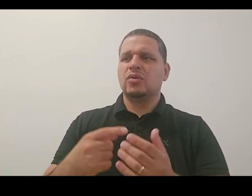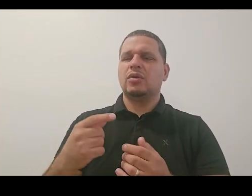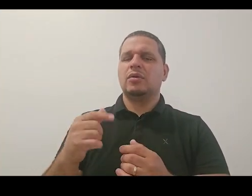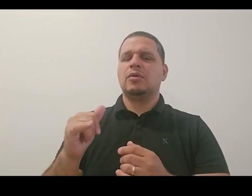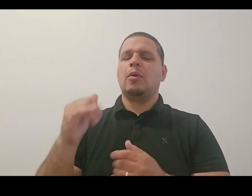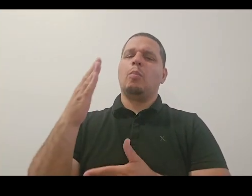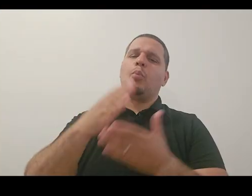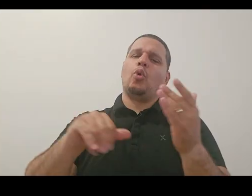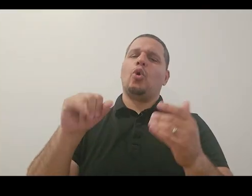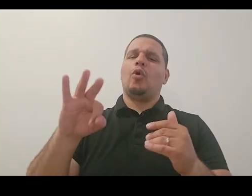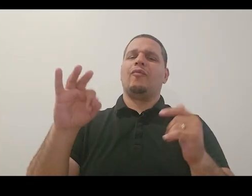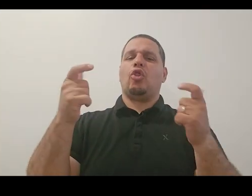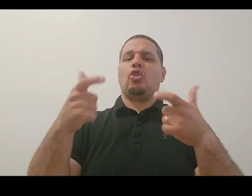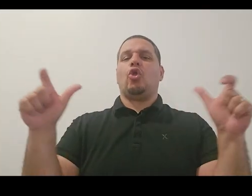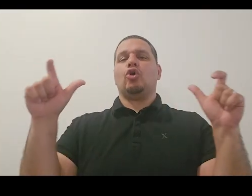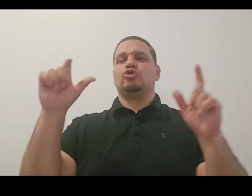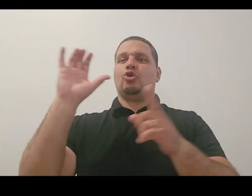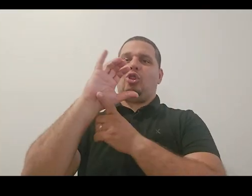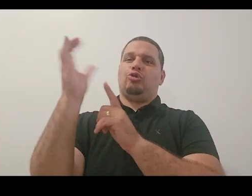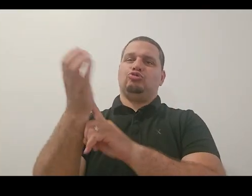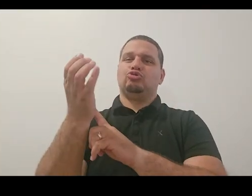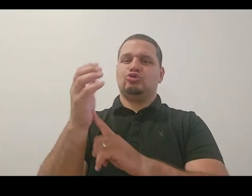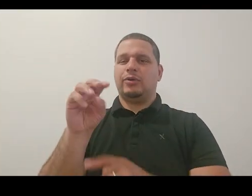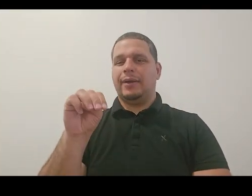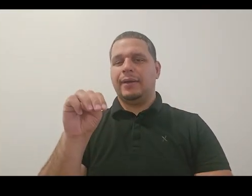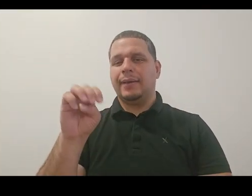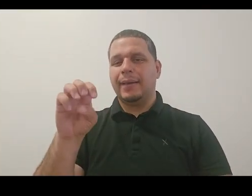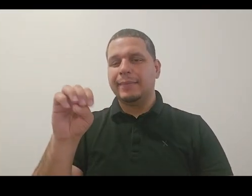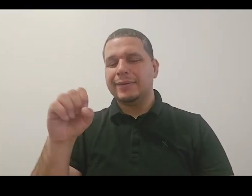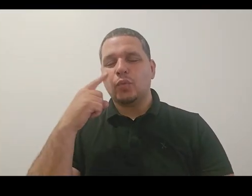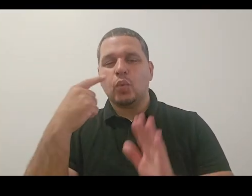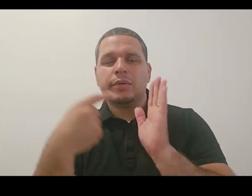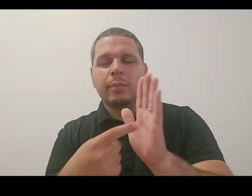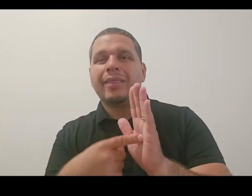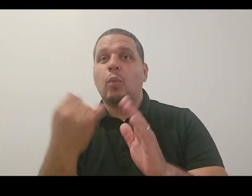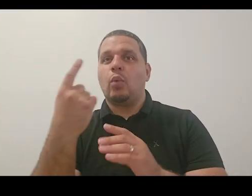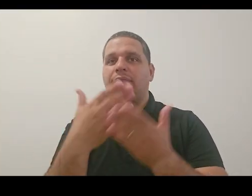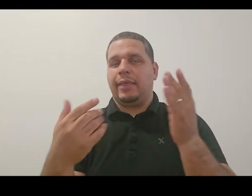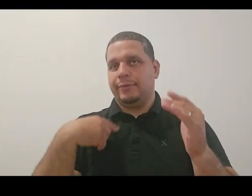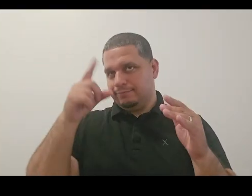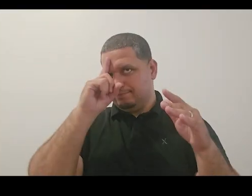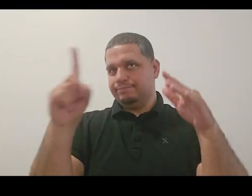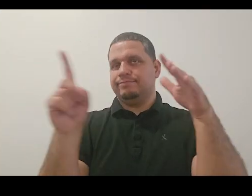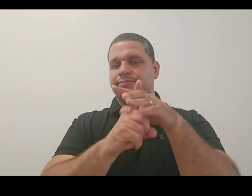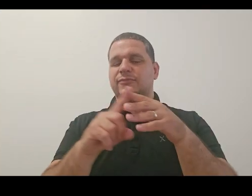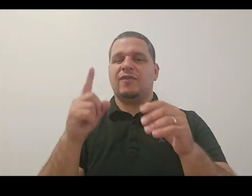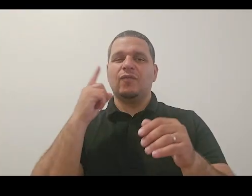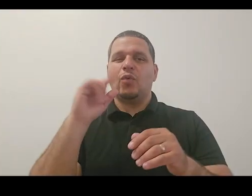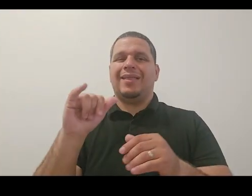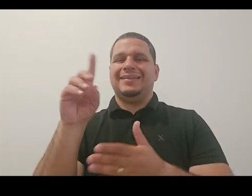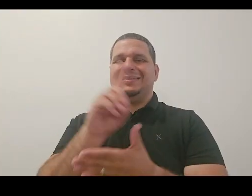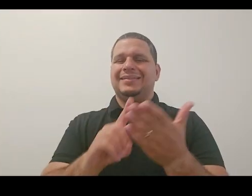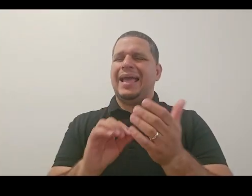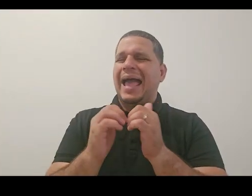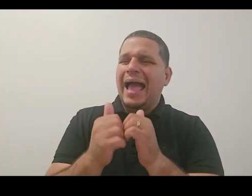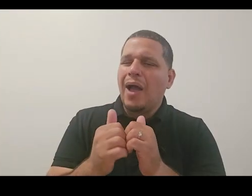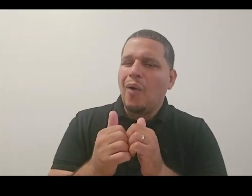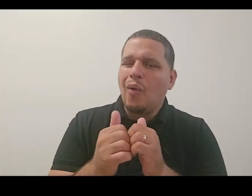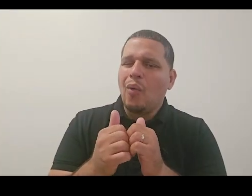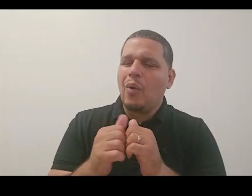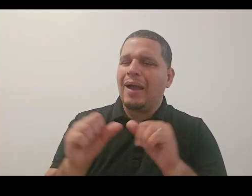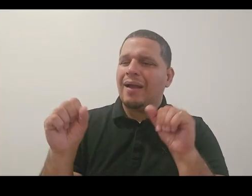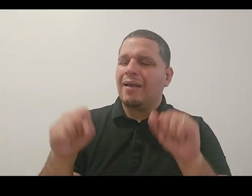part of the larger culture. And so that's what I think about when I think of inclusive design. It's